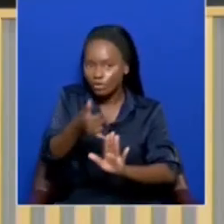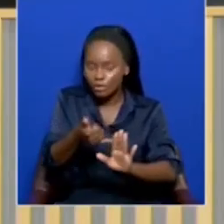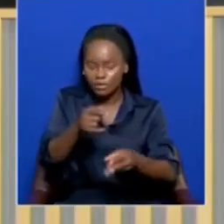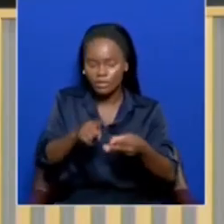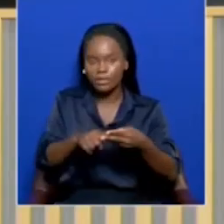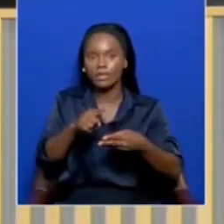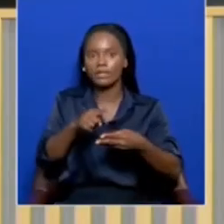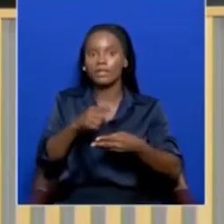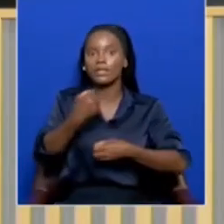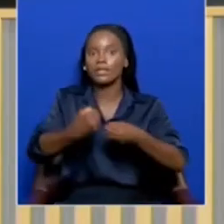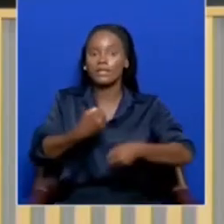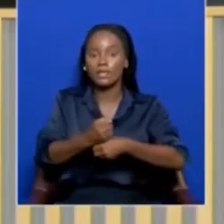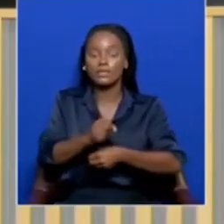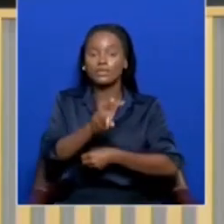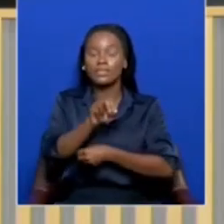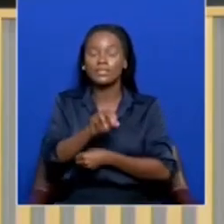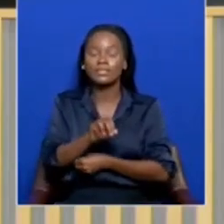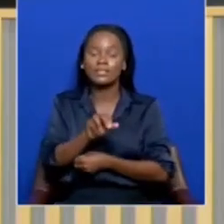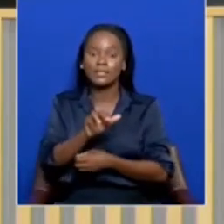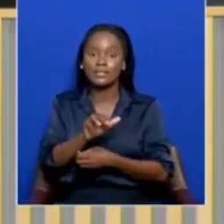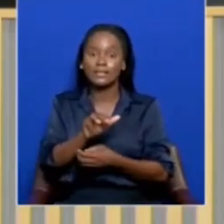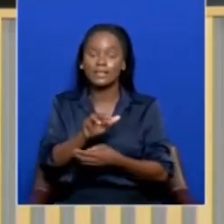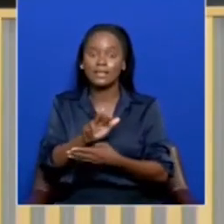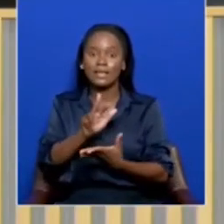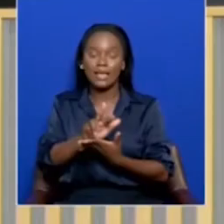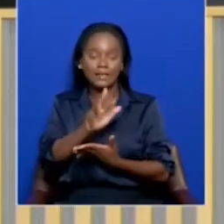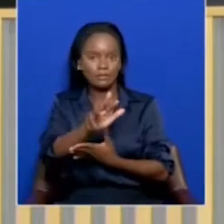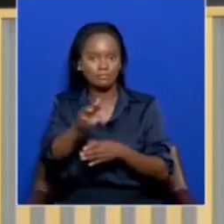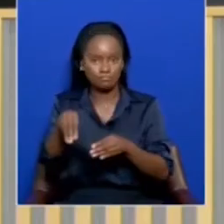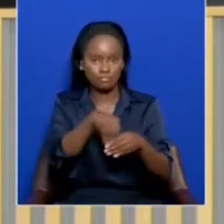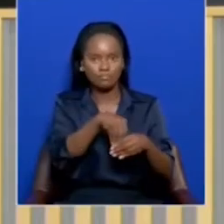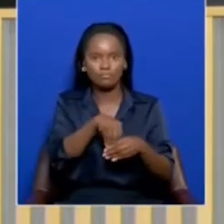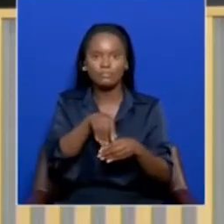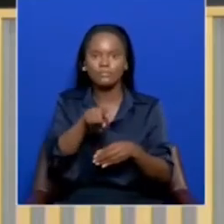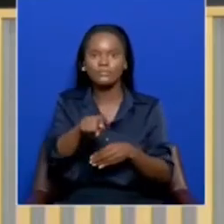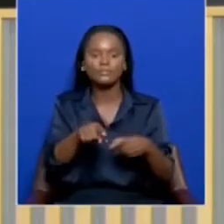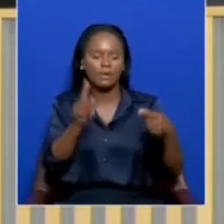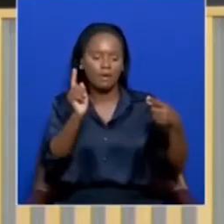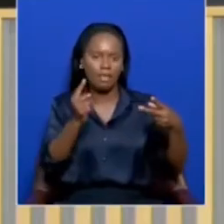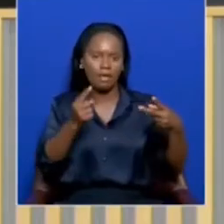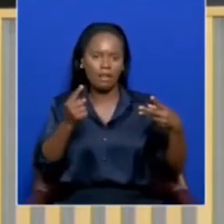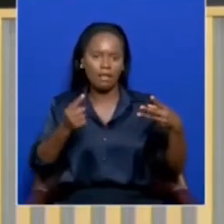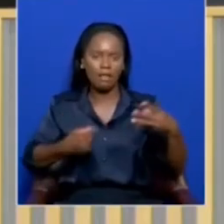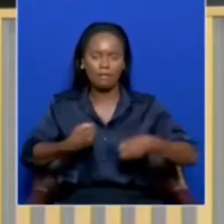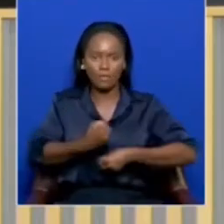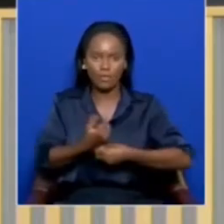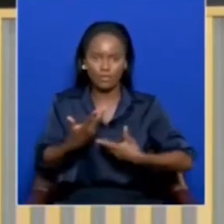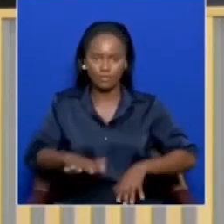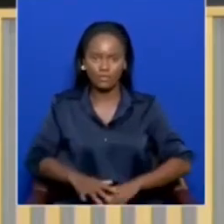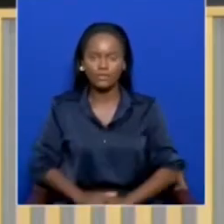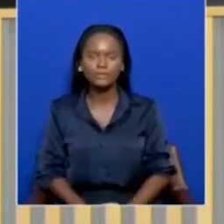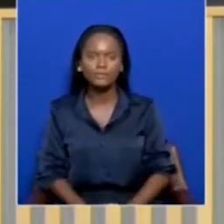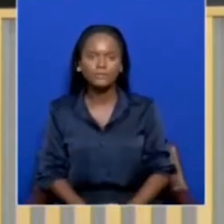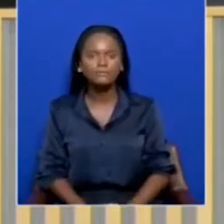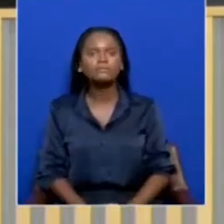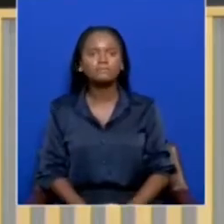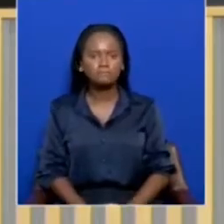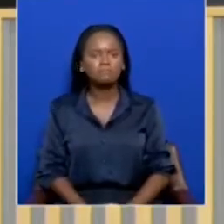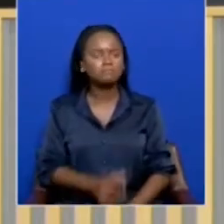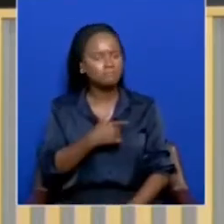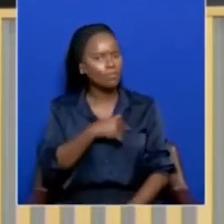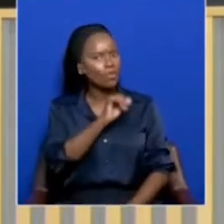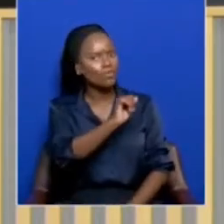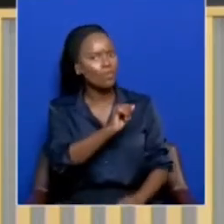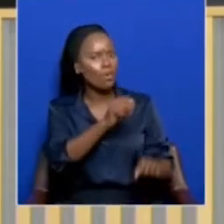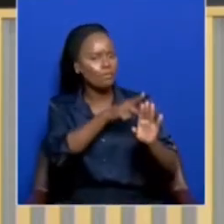Thank you. I note that with reference to the projects you undertook from 2013, in respect of each,